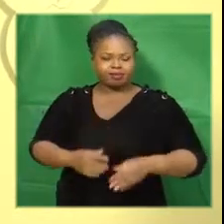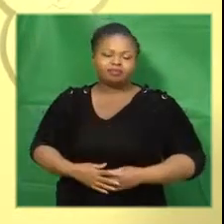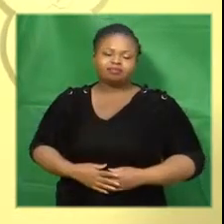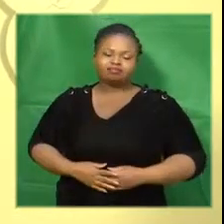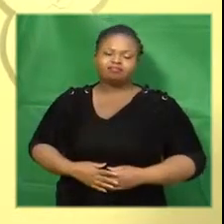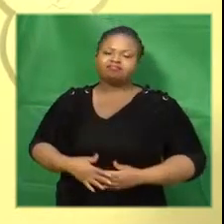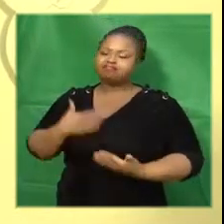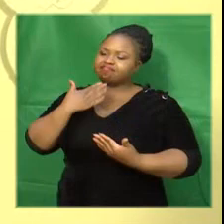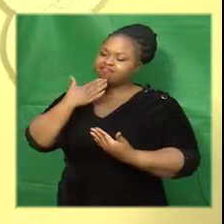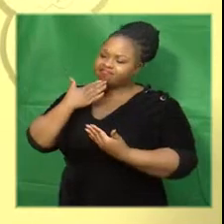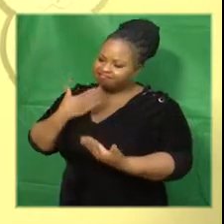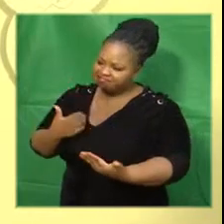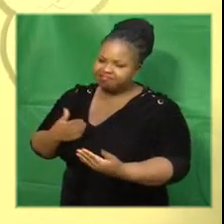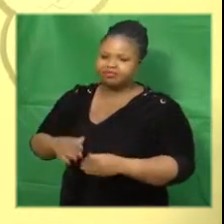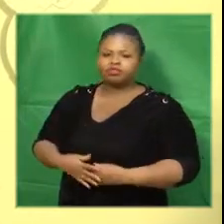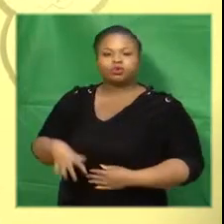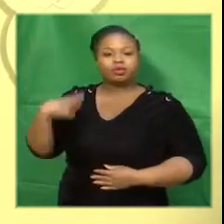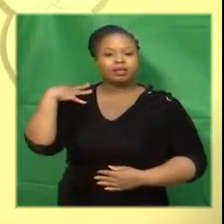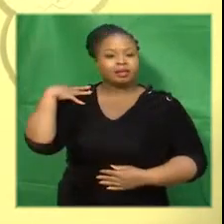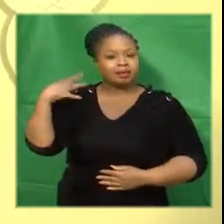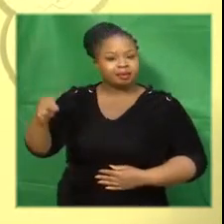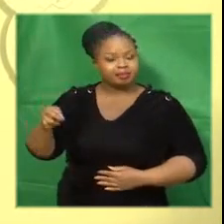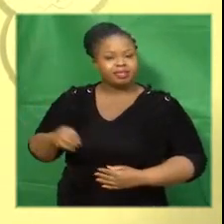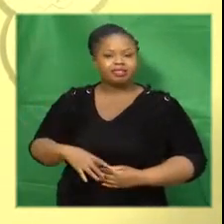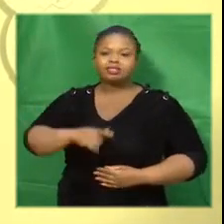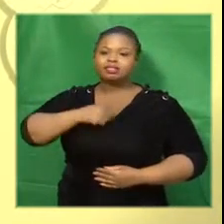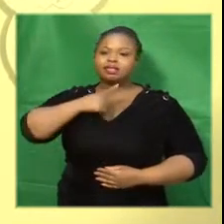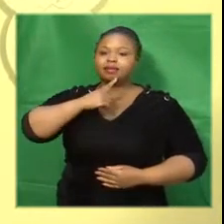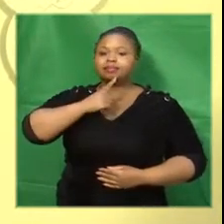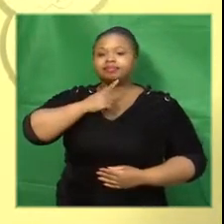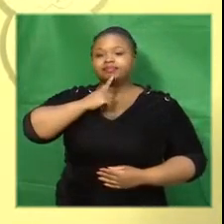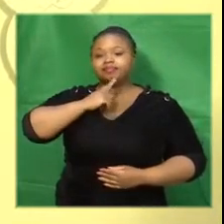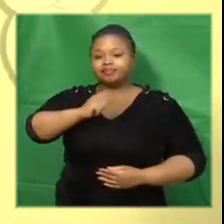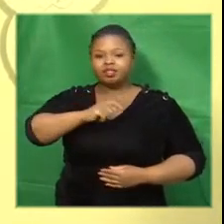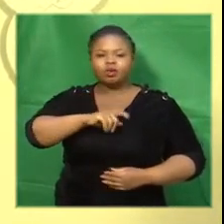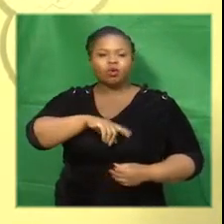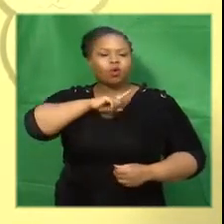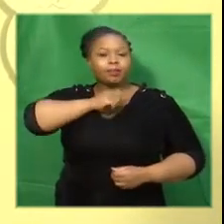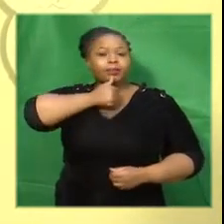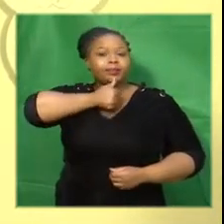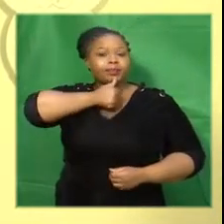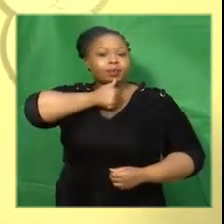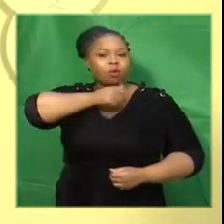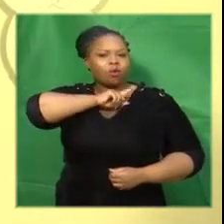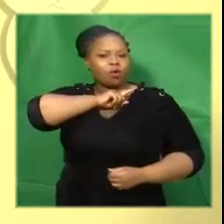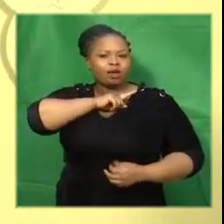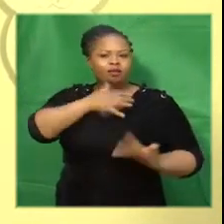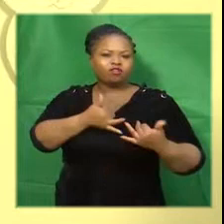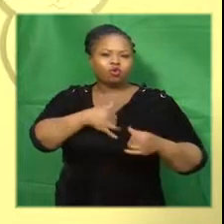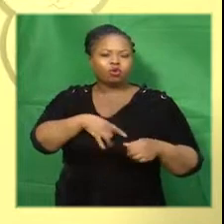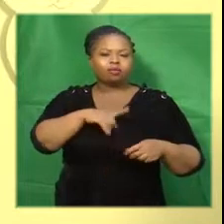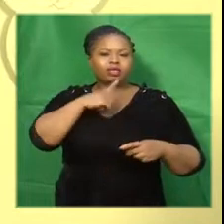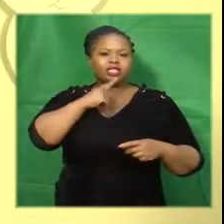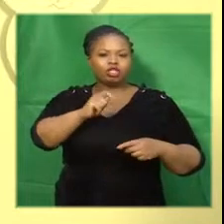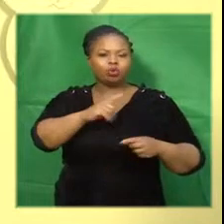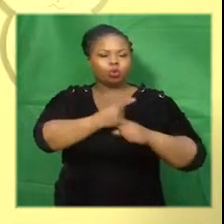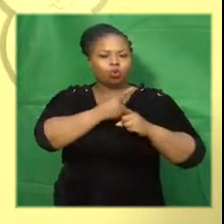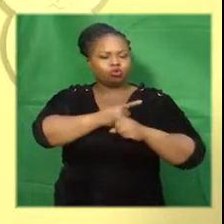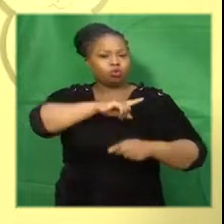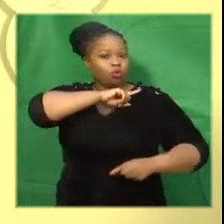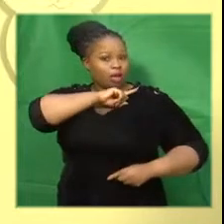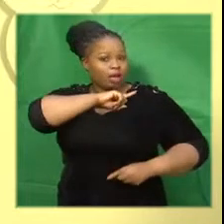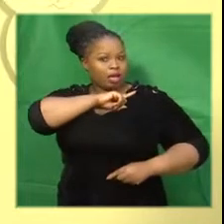Minister Mboweni for responding to the call I made to him to serve our